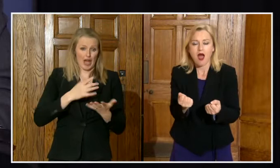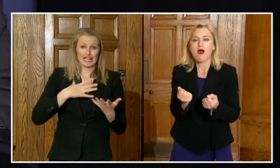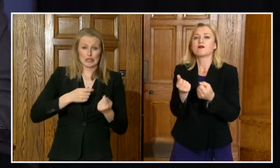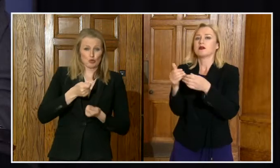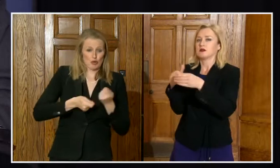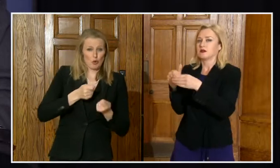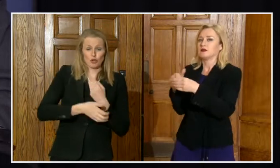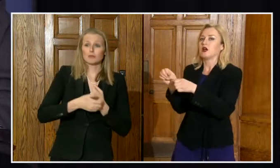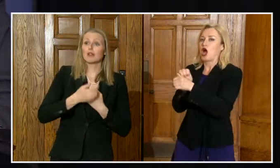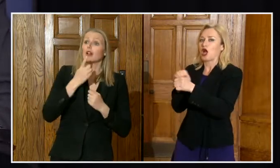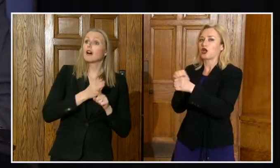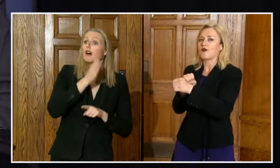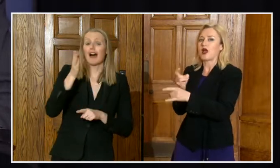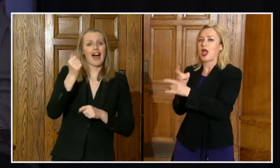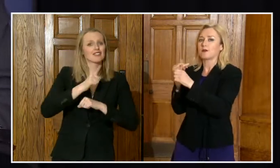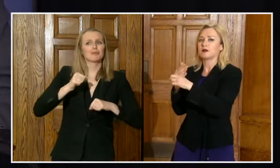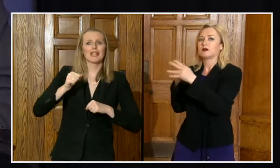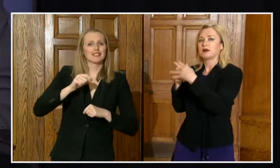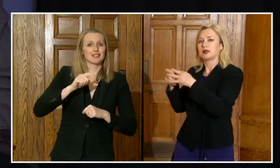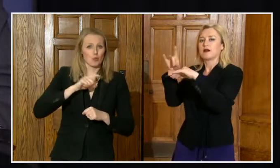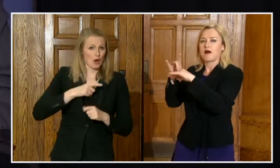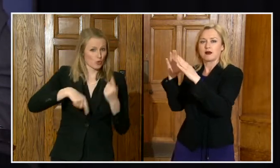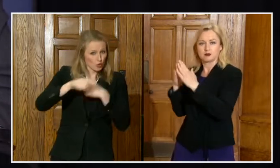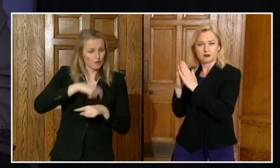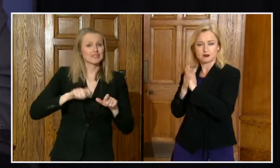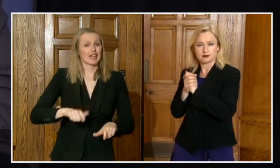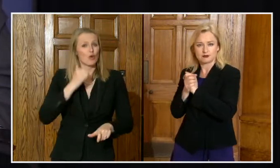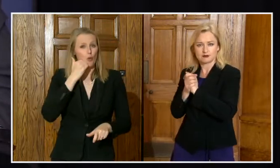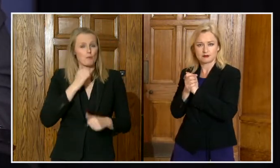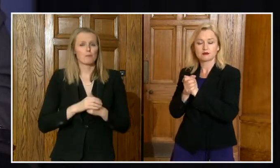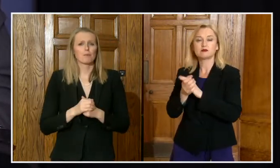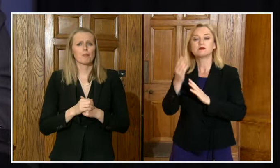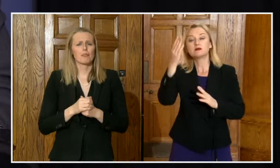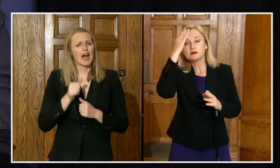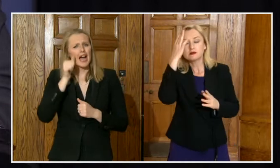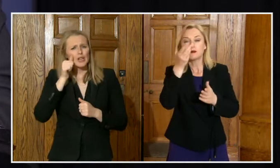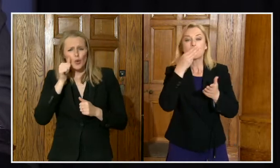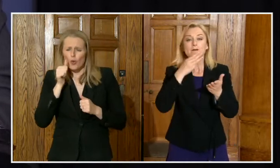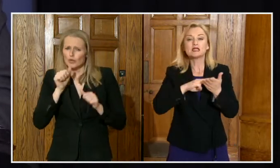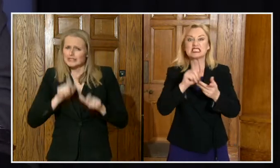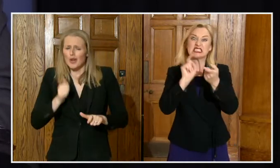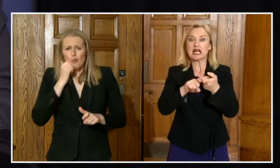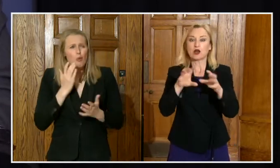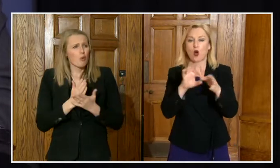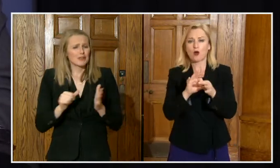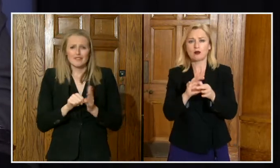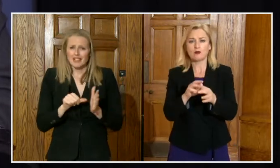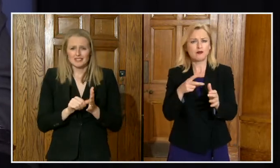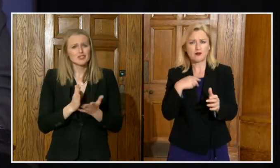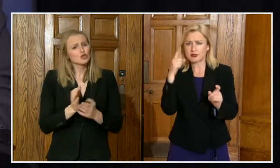care. I know that the stay-at-home message is difficult, it's extremely